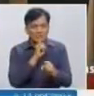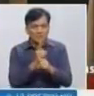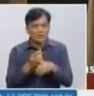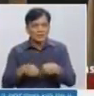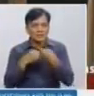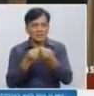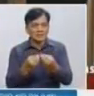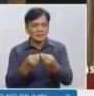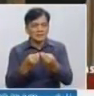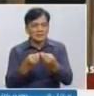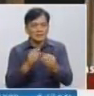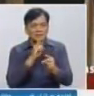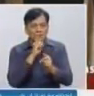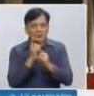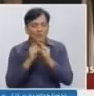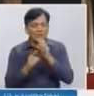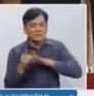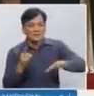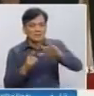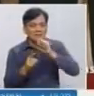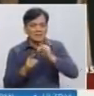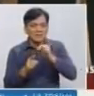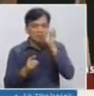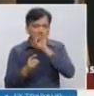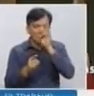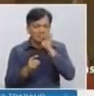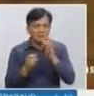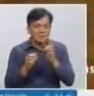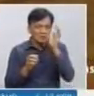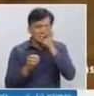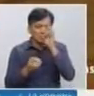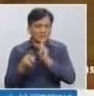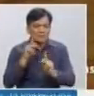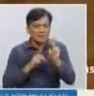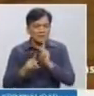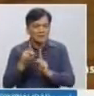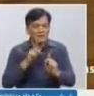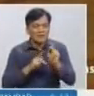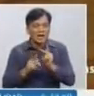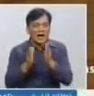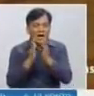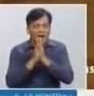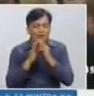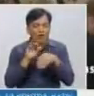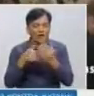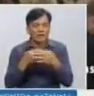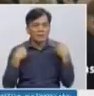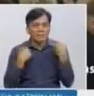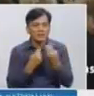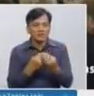embody the ideal aspirations of all the Filipino people. I thank all the members of the